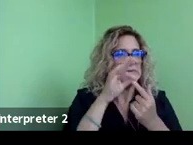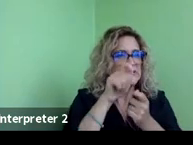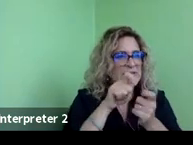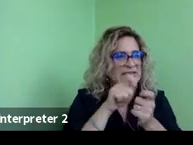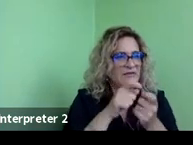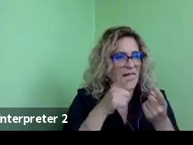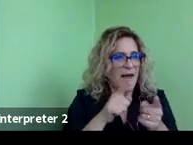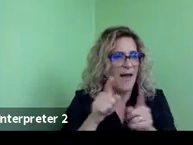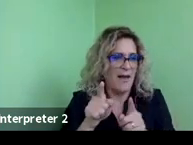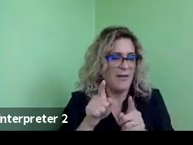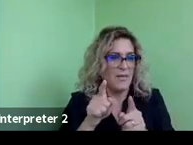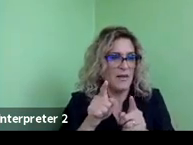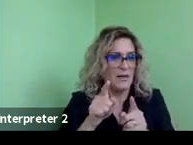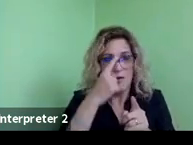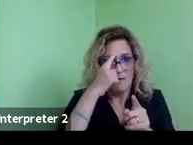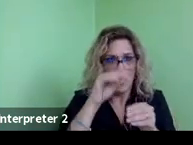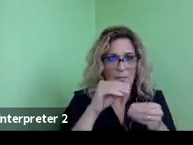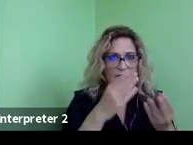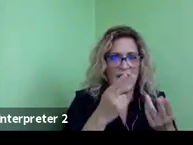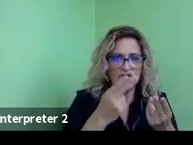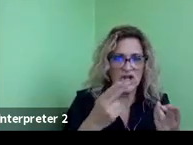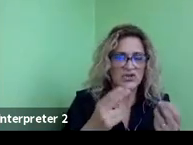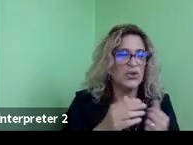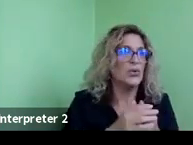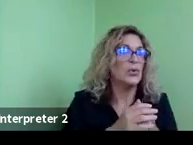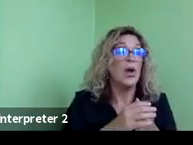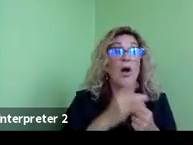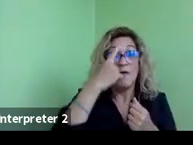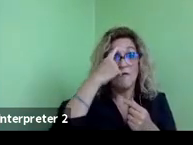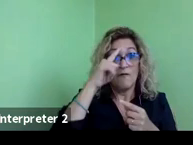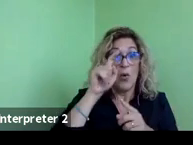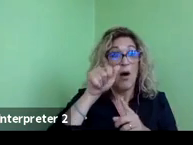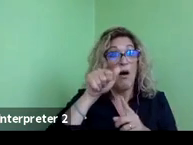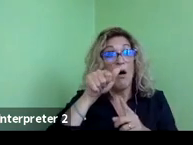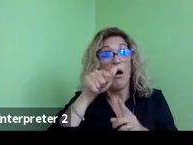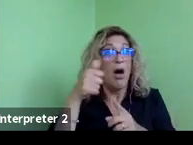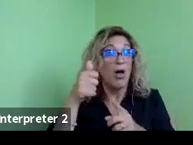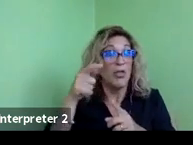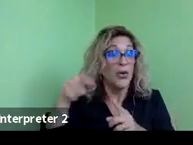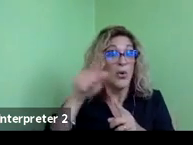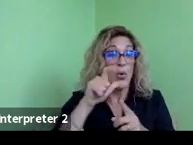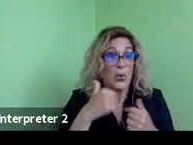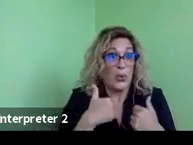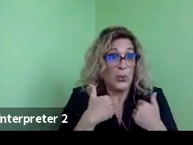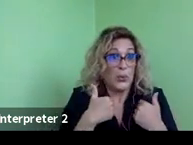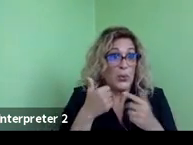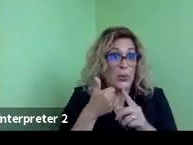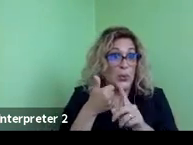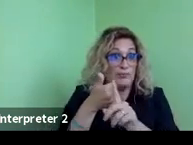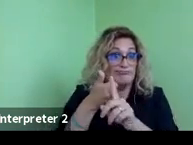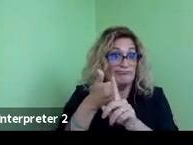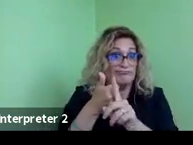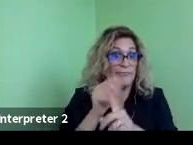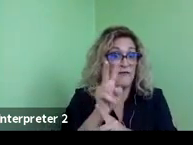providing non-residential services is kind of like a whole other matter. So if you could give us just a little bit of time to sort of